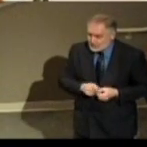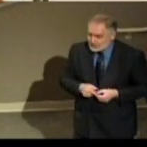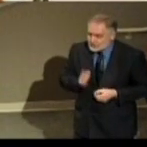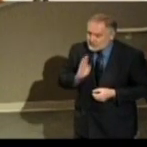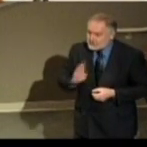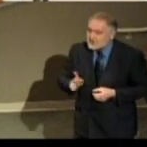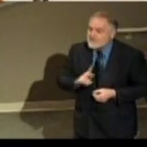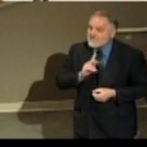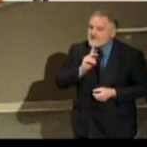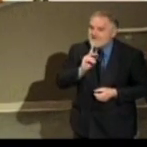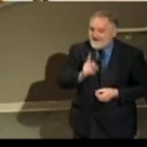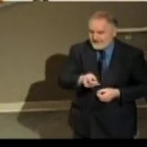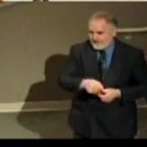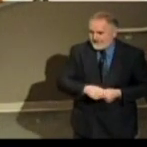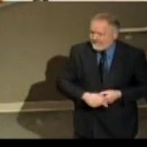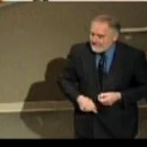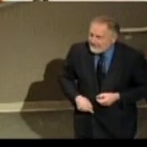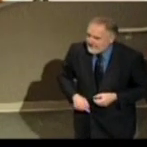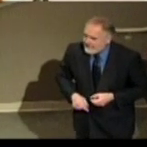to be real.